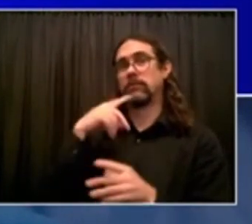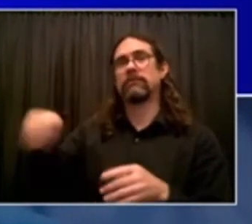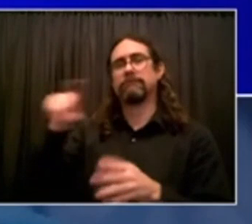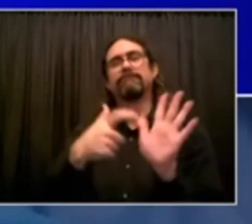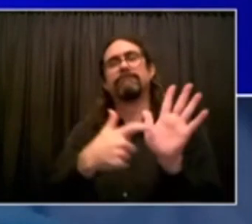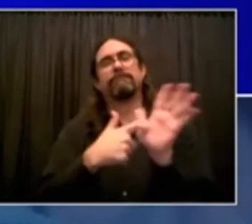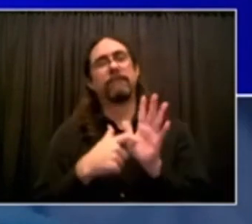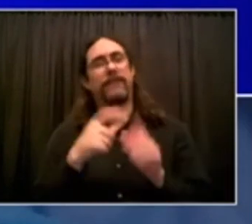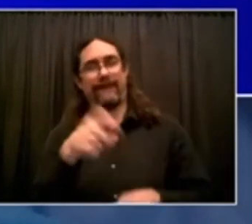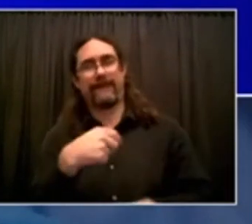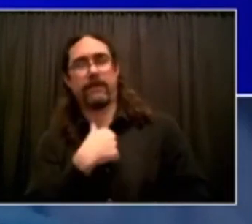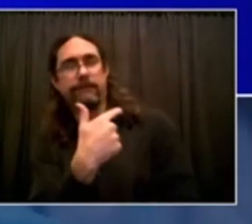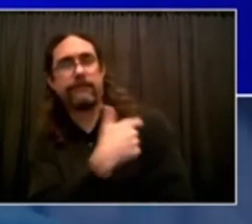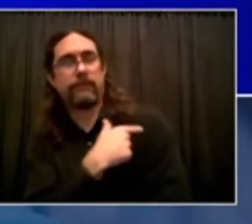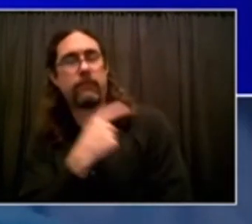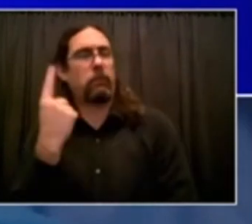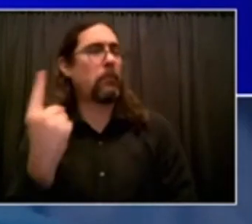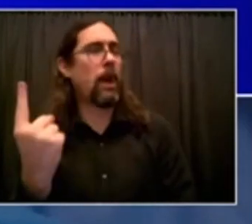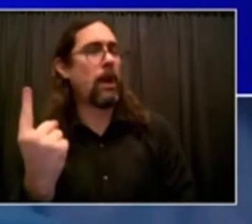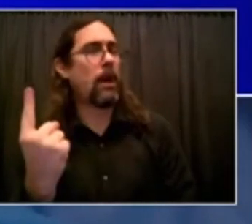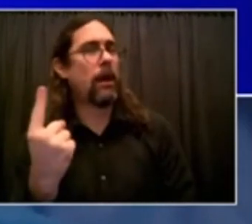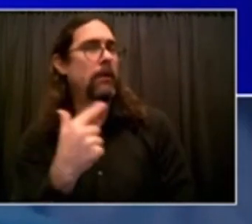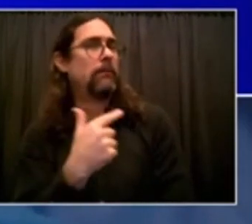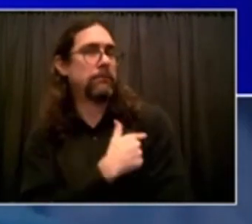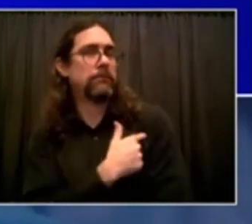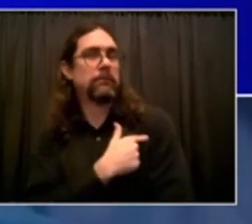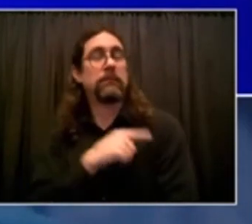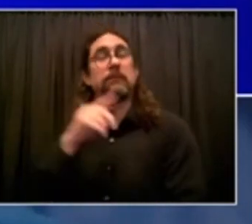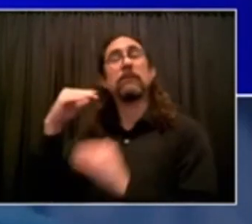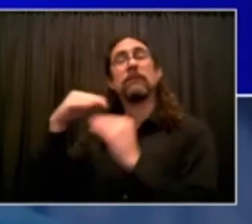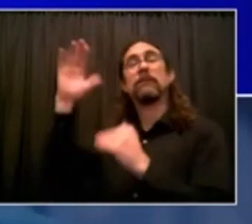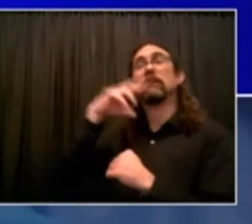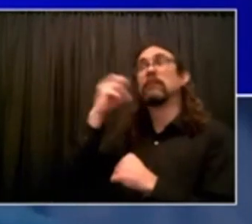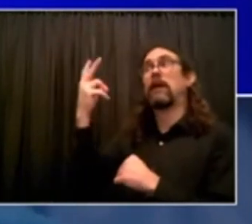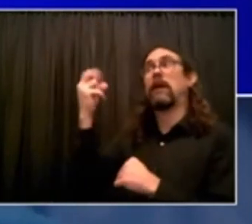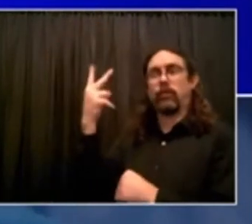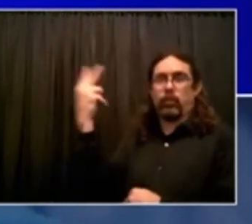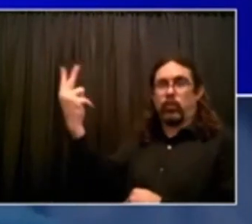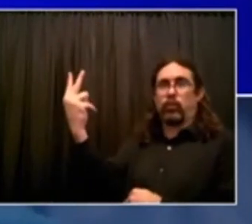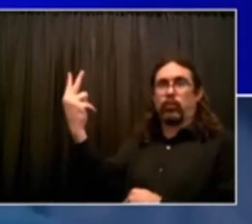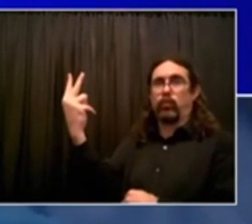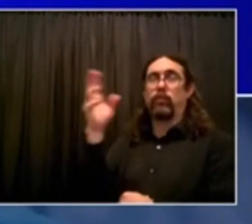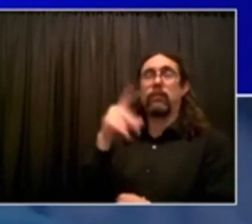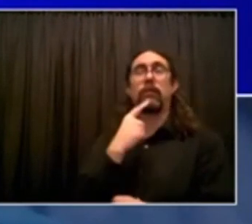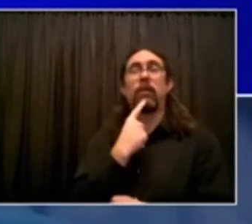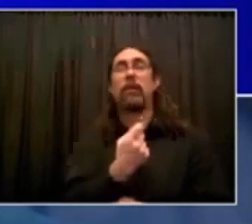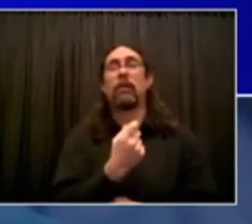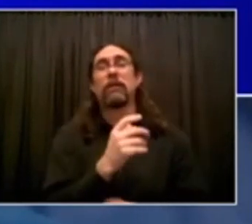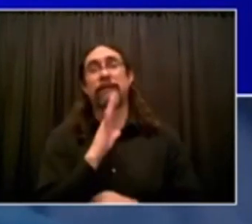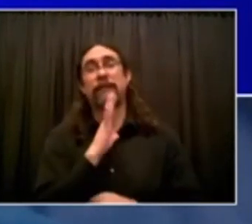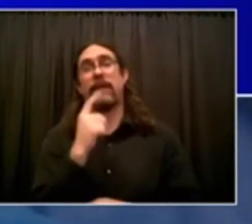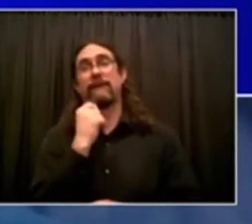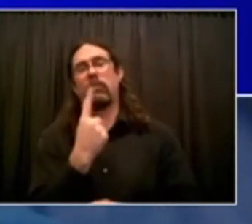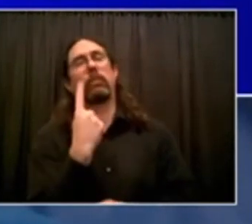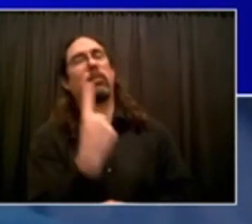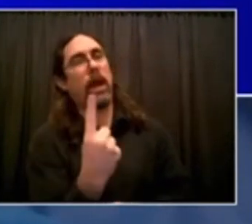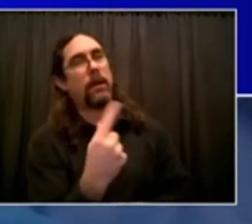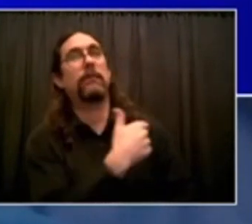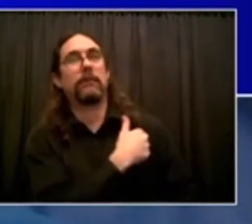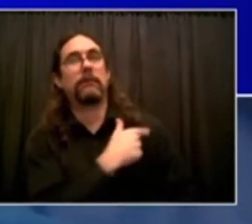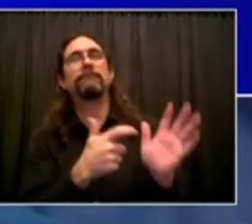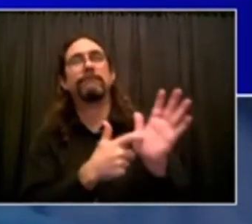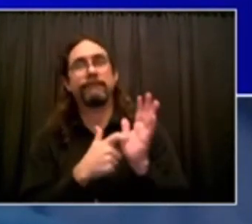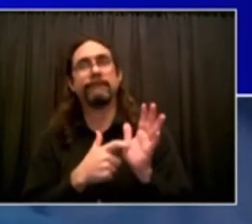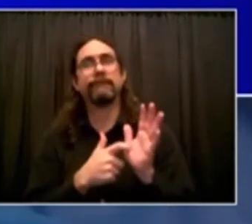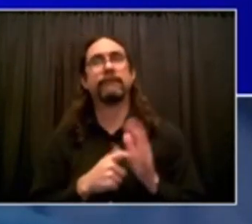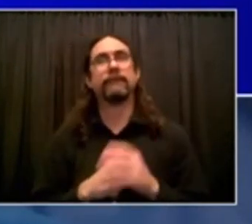That gives parents plenty of time. We've been having vaccination drives in schools. We're in the middle of our second round in every single elementary school in New York City,